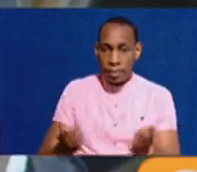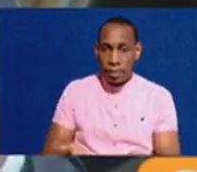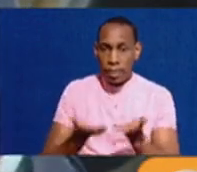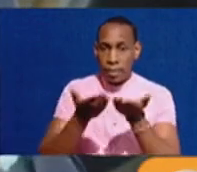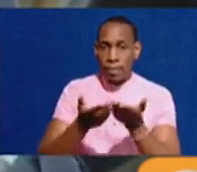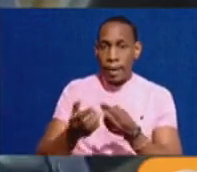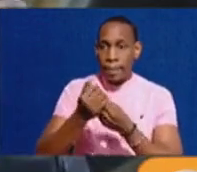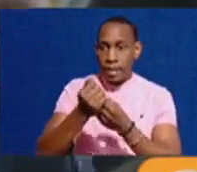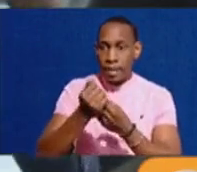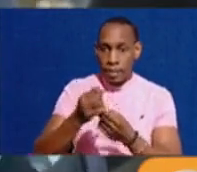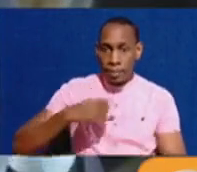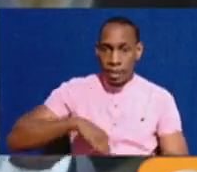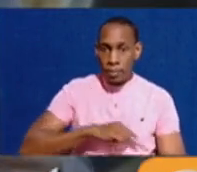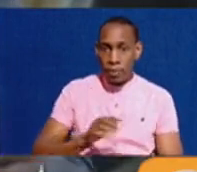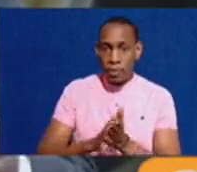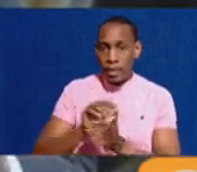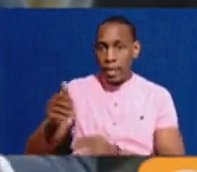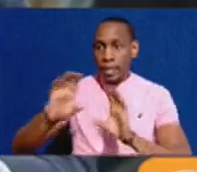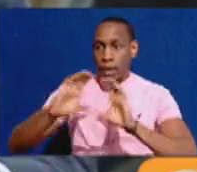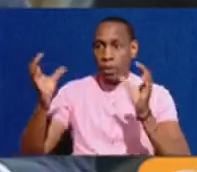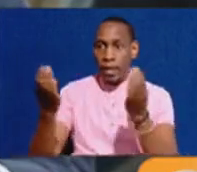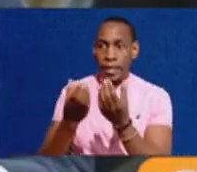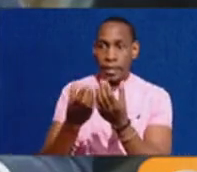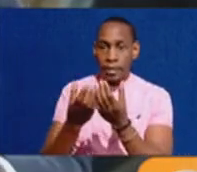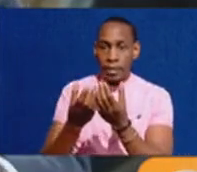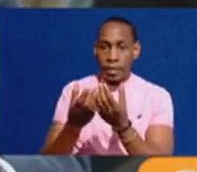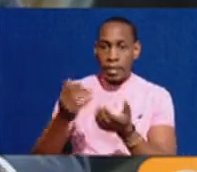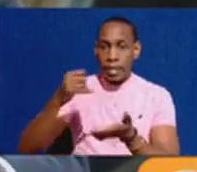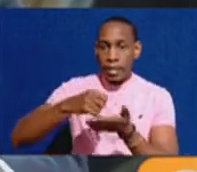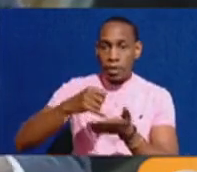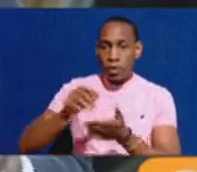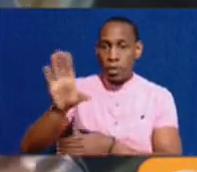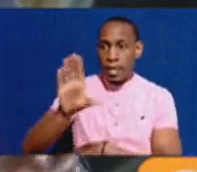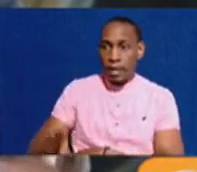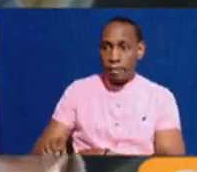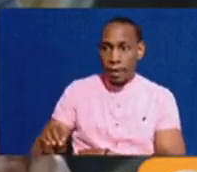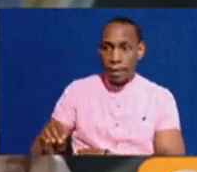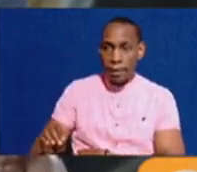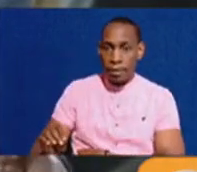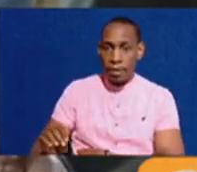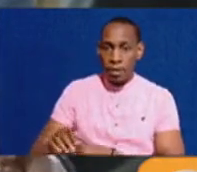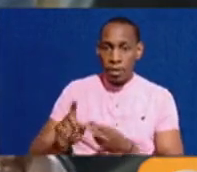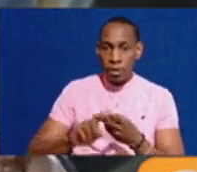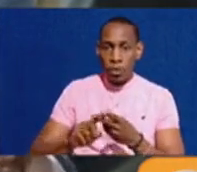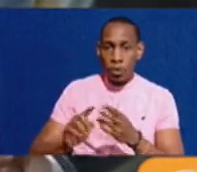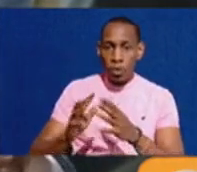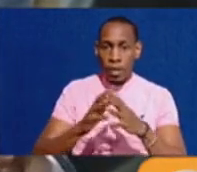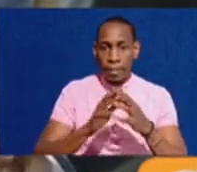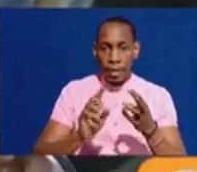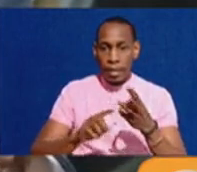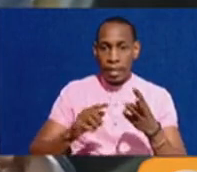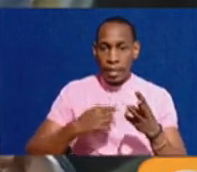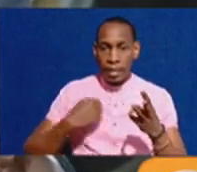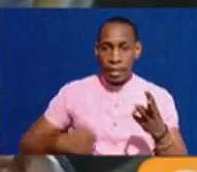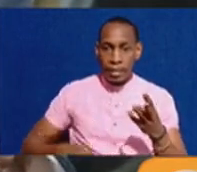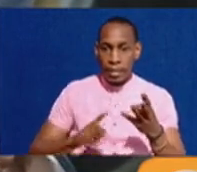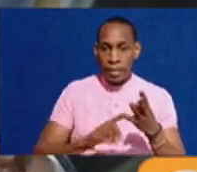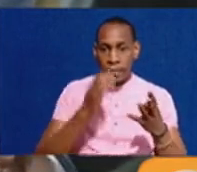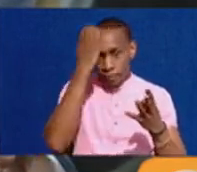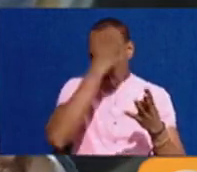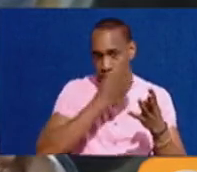our partnership with the rest of the world, including Africa, USA, China,